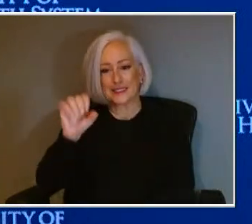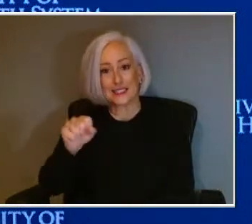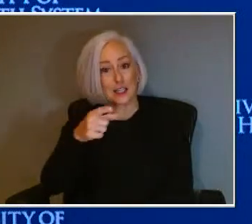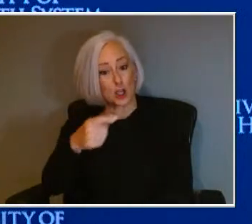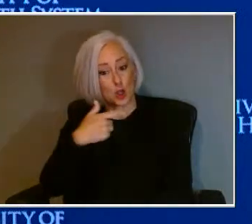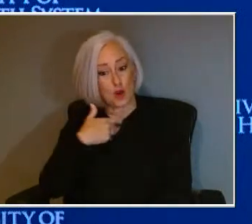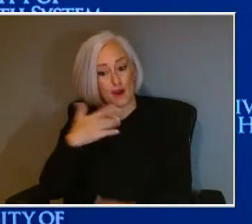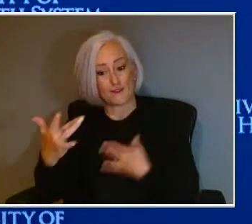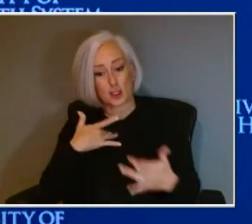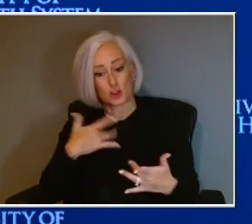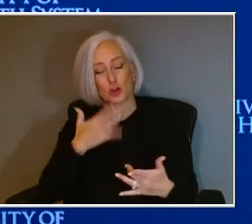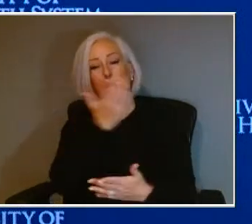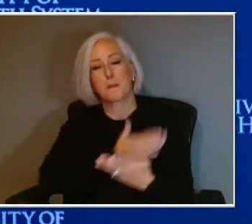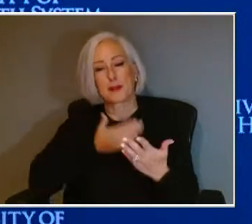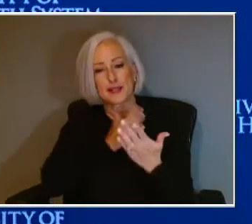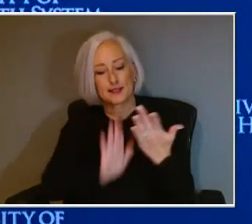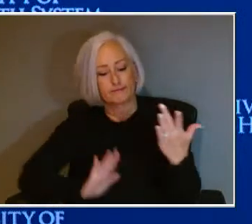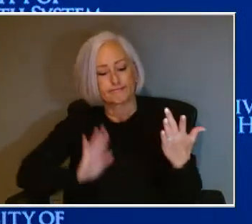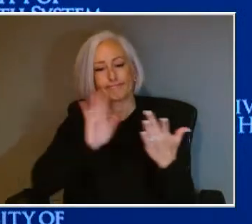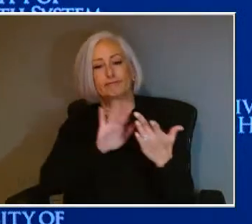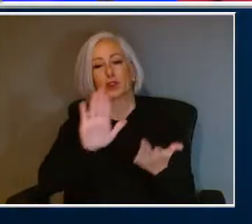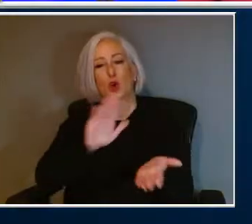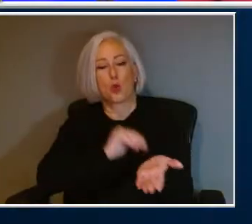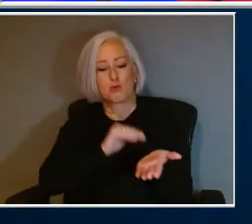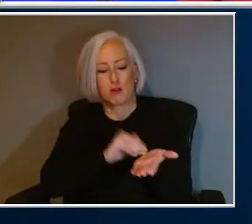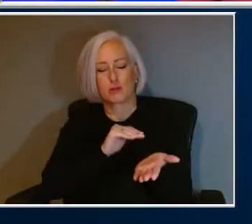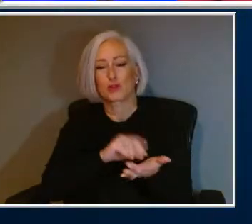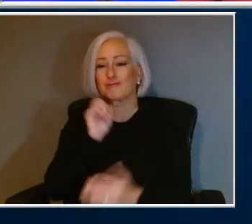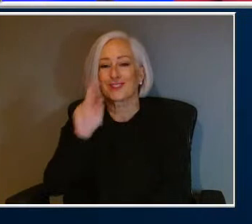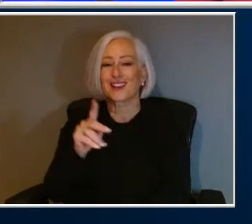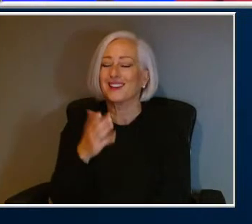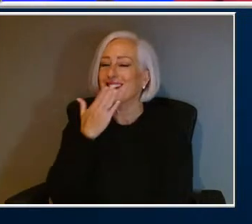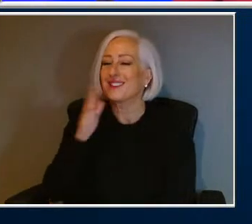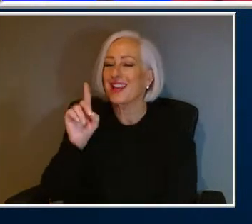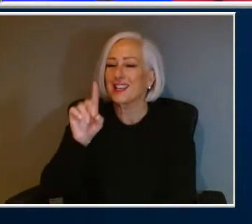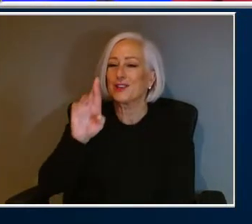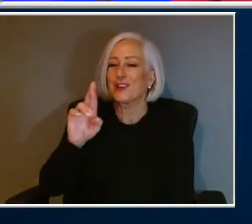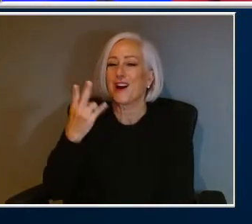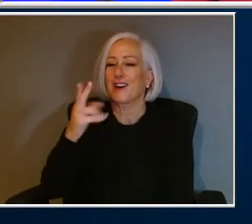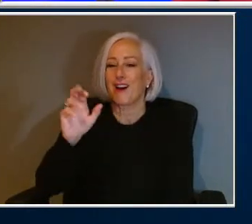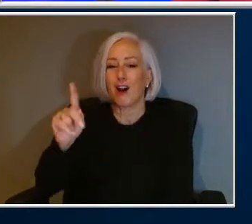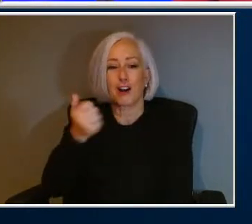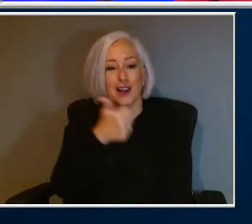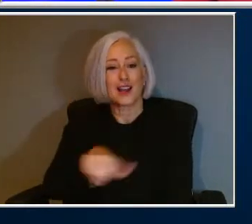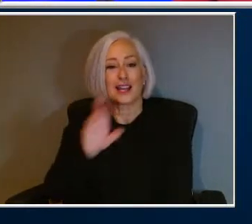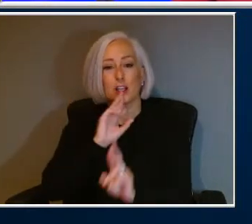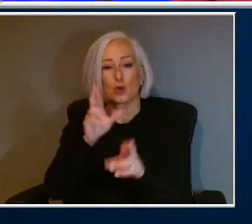contact your physicians or your medical team. All right, Doc Hawk, thank you so much. Any reporters with us today?